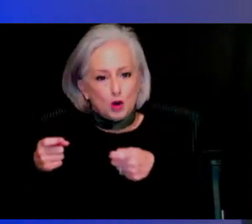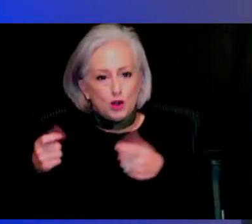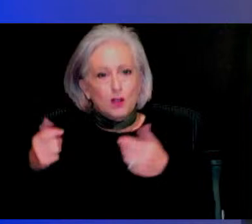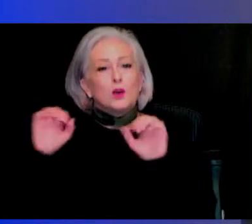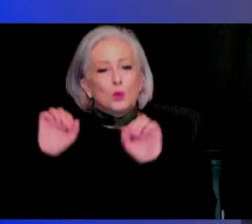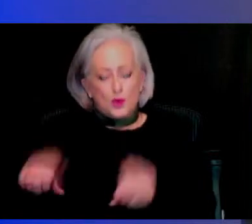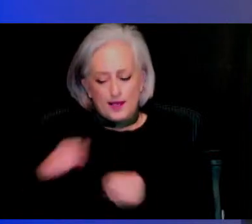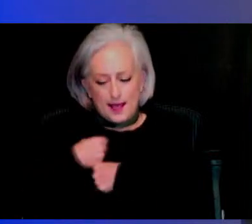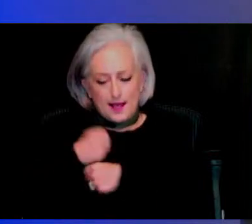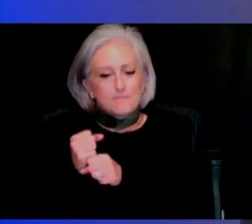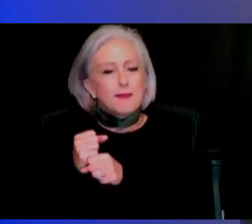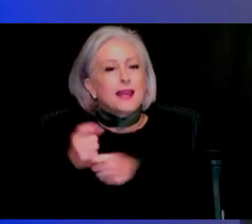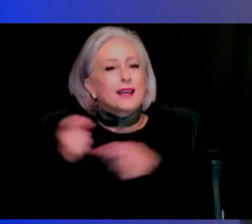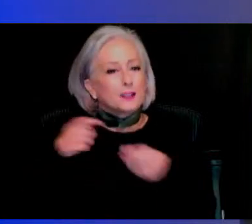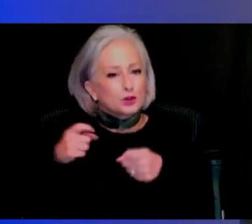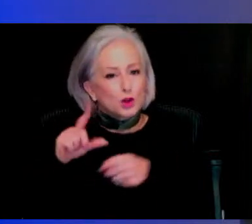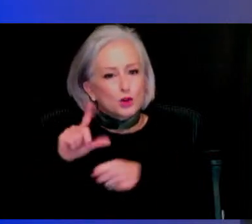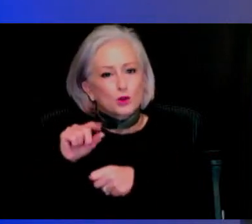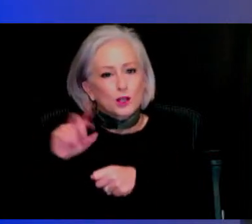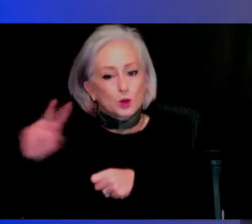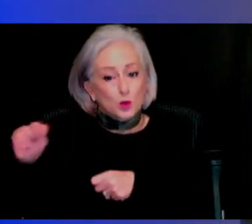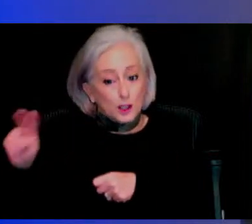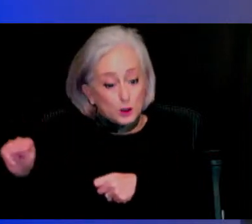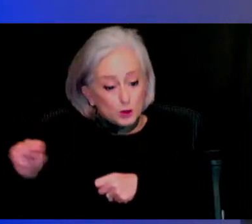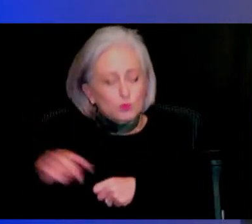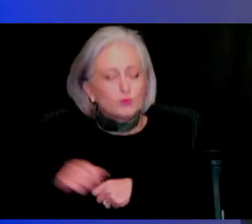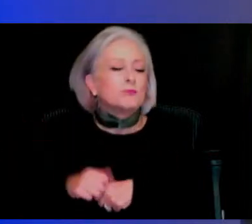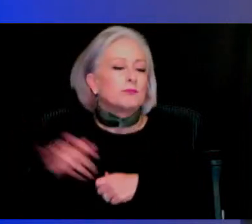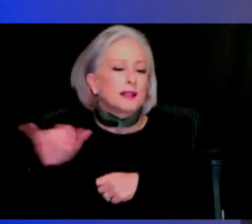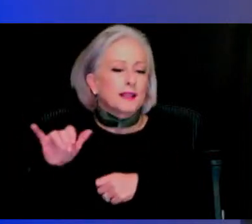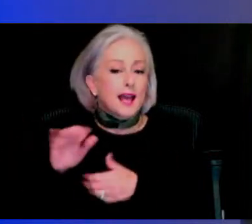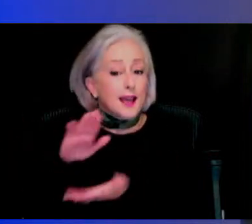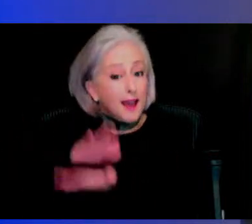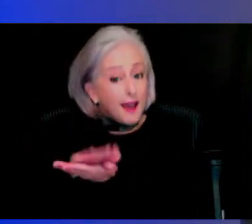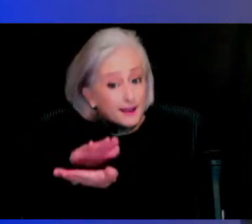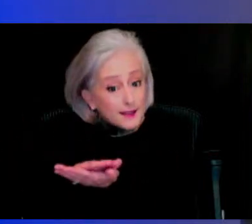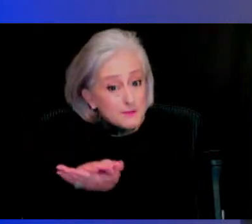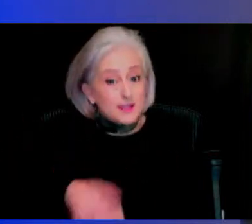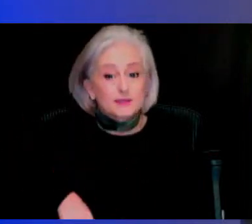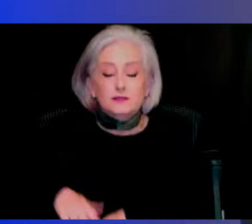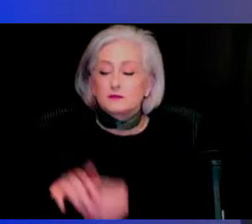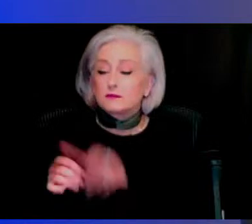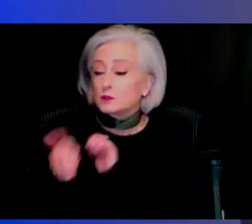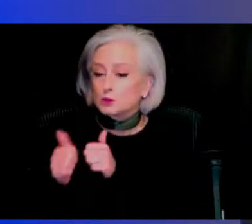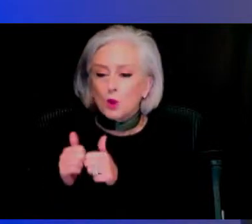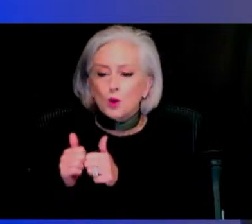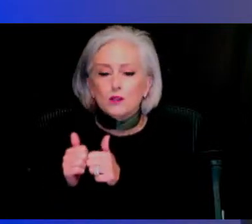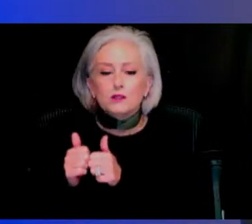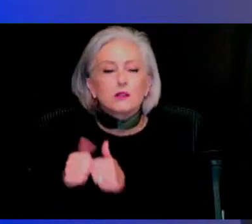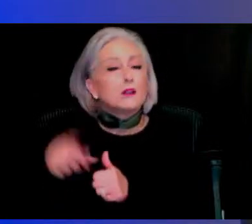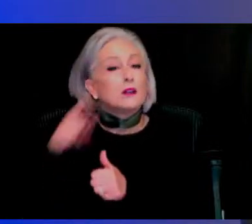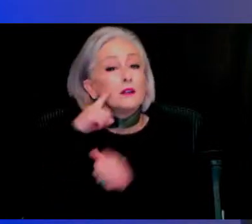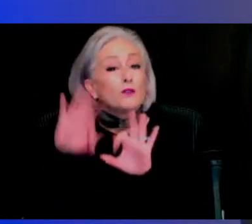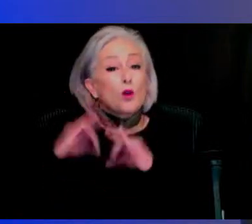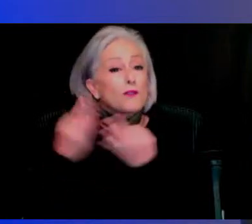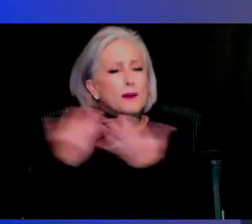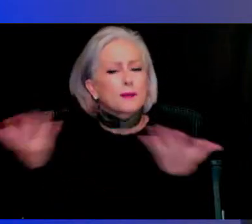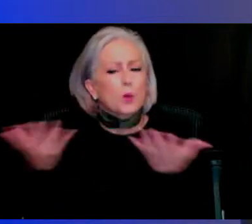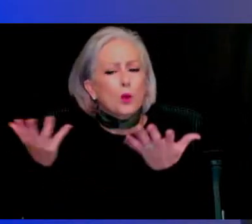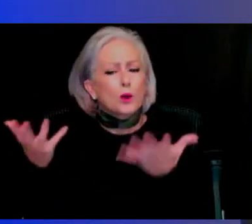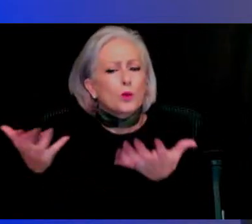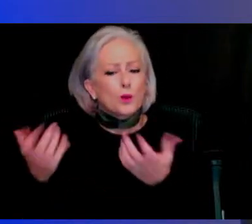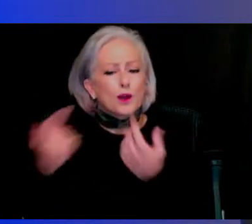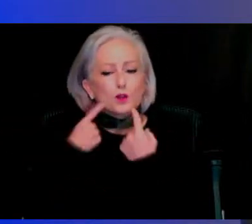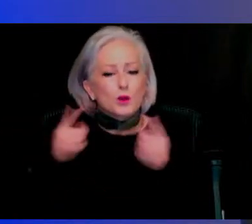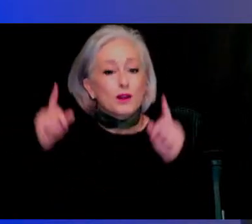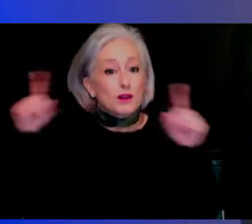some academic pieces, some sports pieces. What things as a family do we want to accomplish this year? Is it some, I don't know, yard pieces? Is